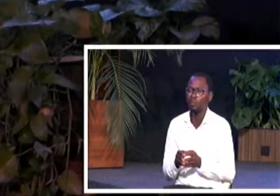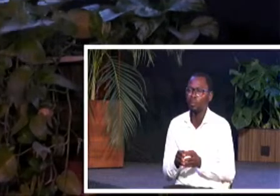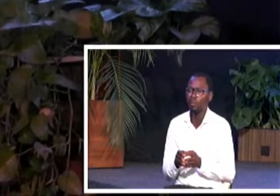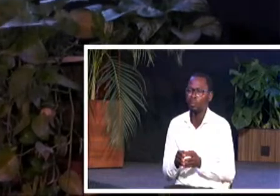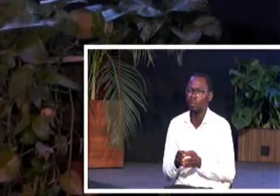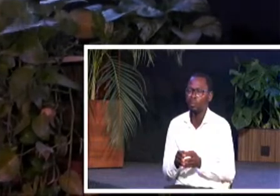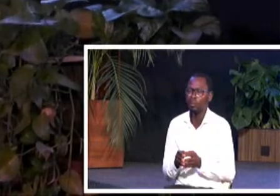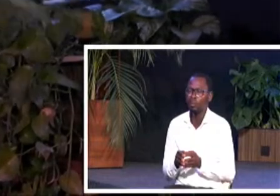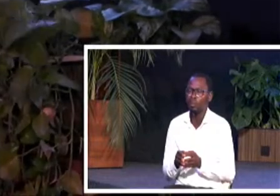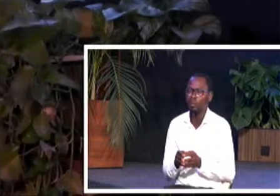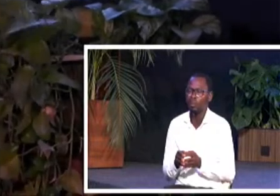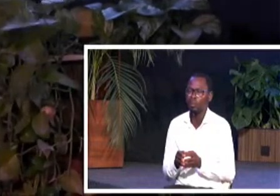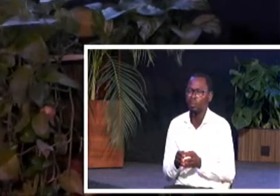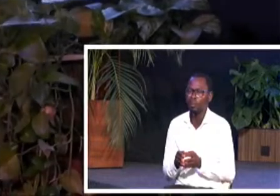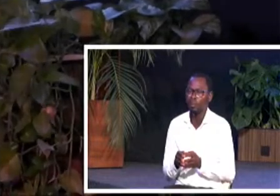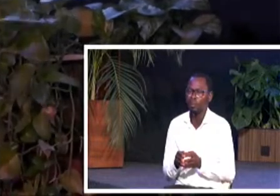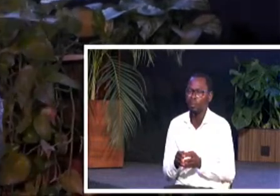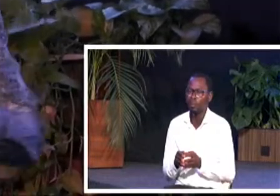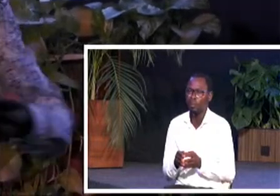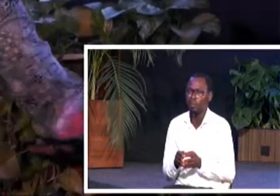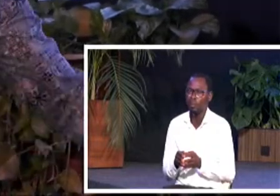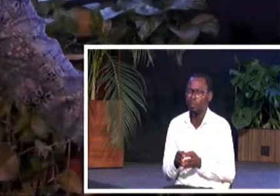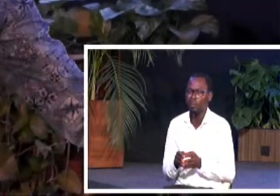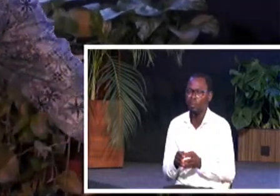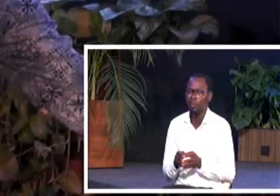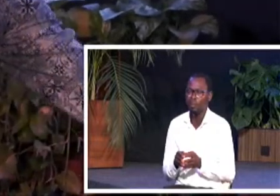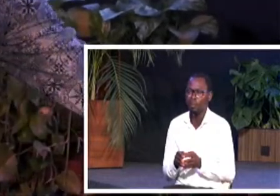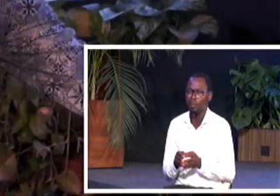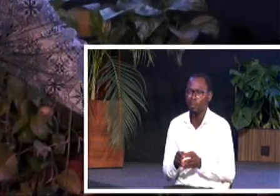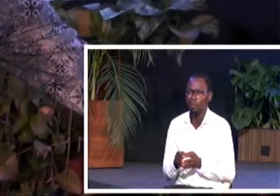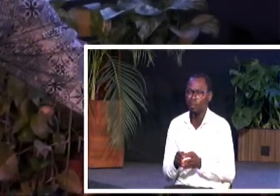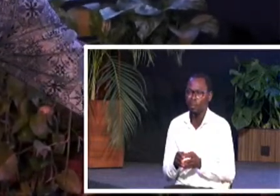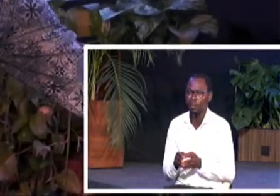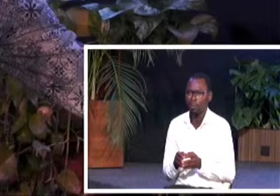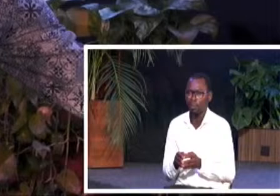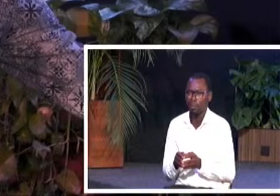preconception of what is attractive.